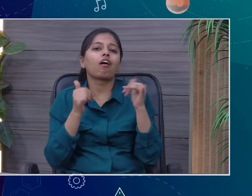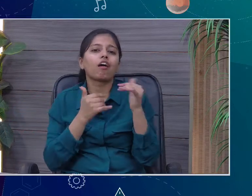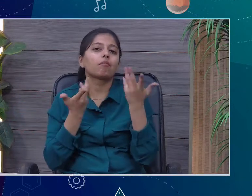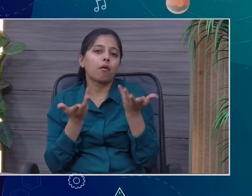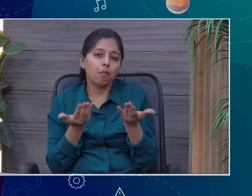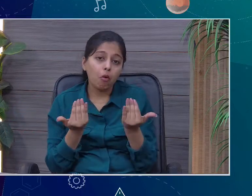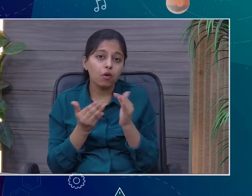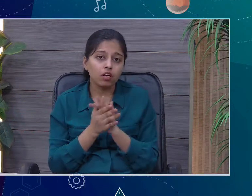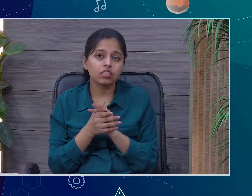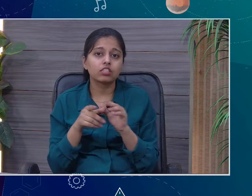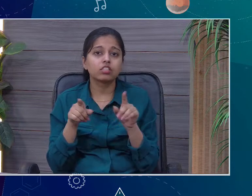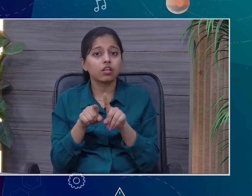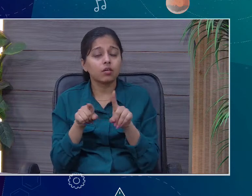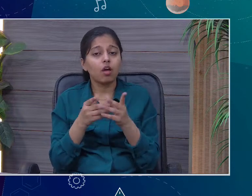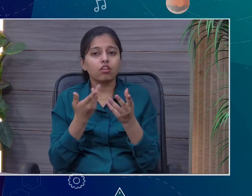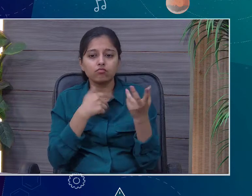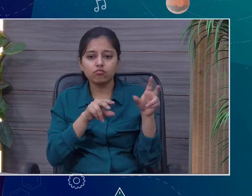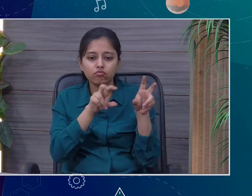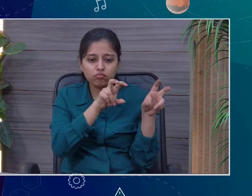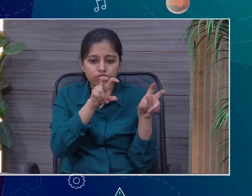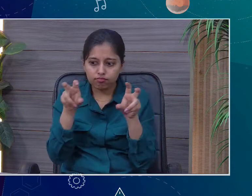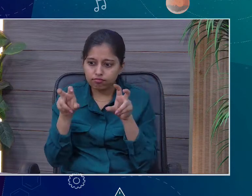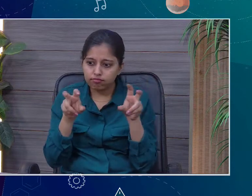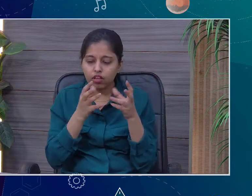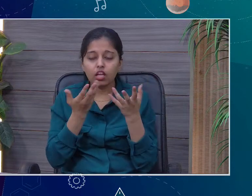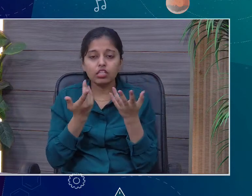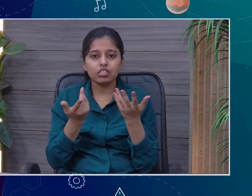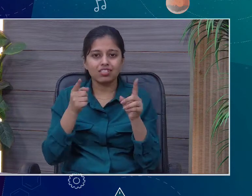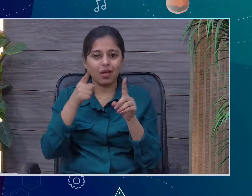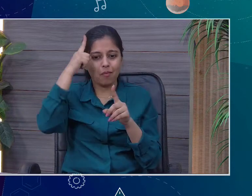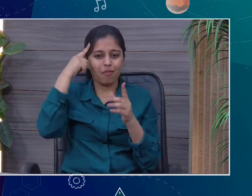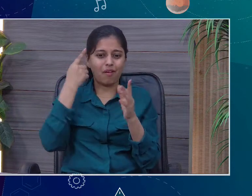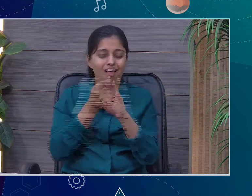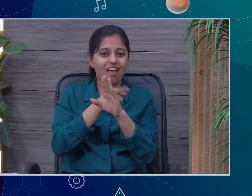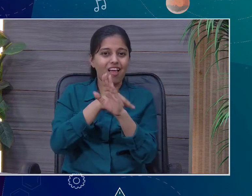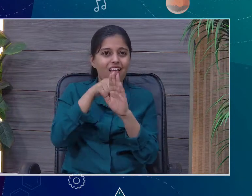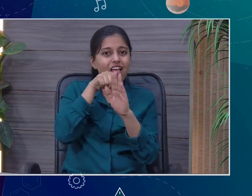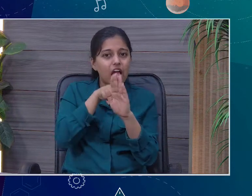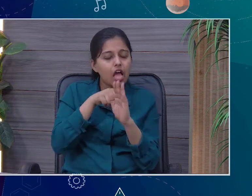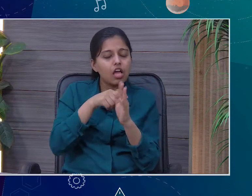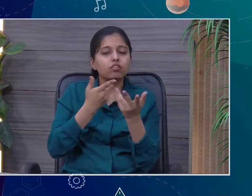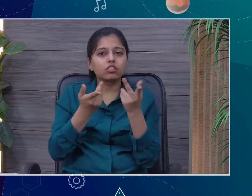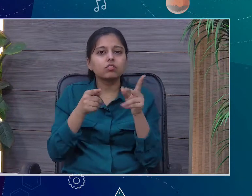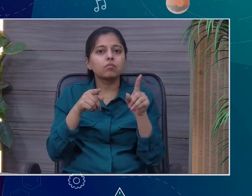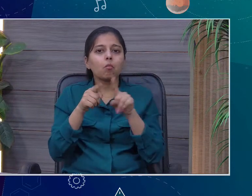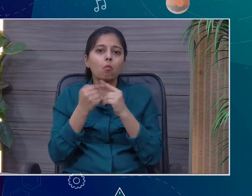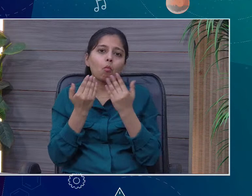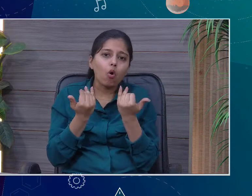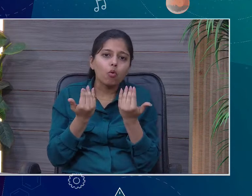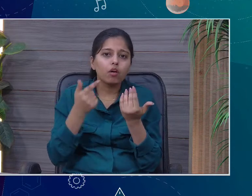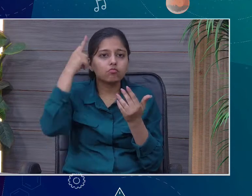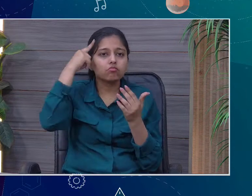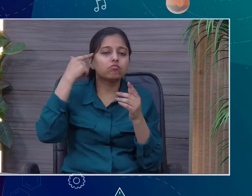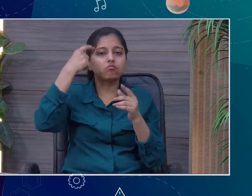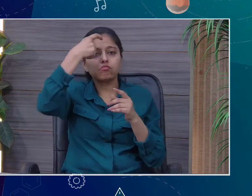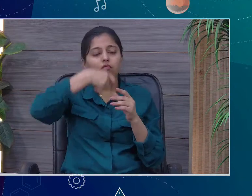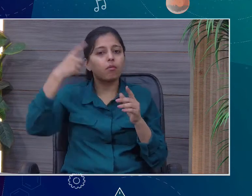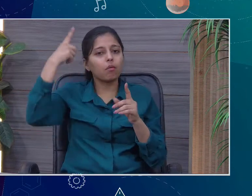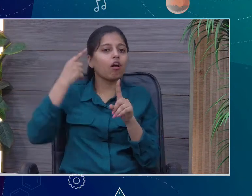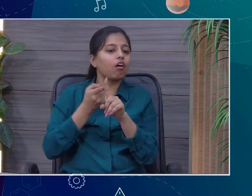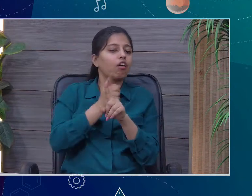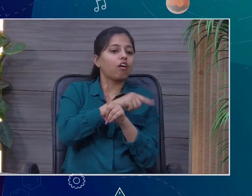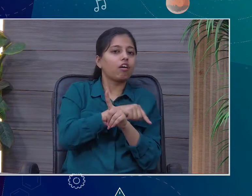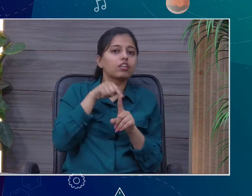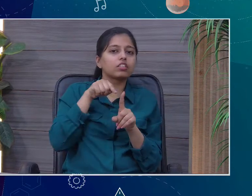are actually observing all these shadows and noting down their own experiences with this.